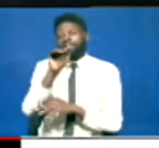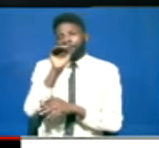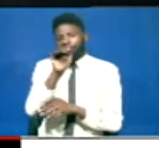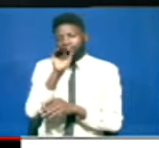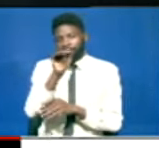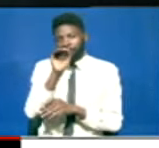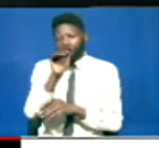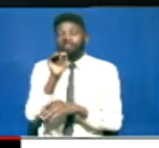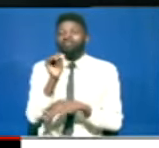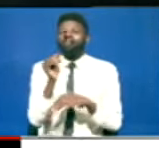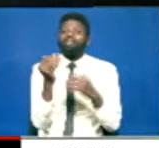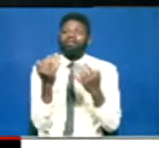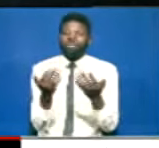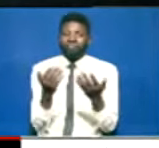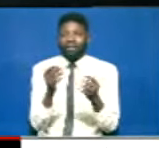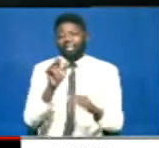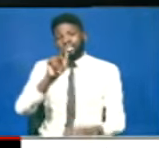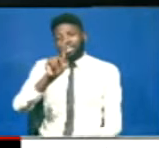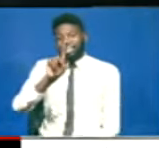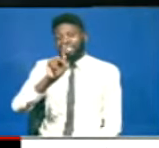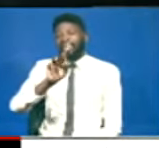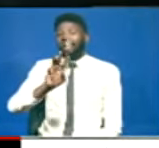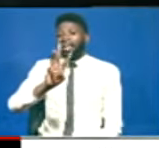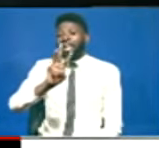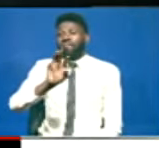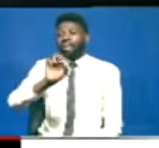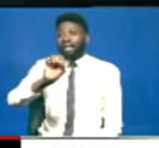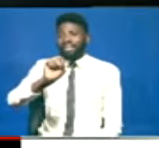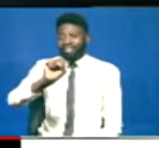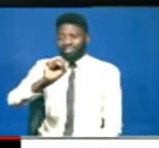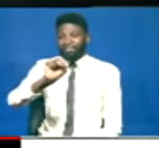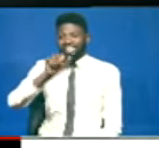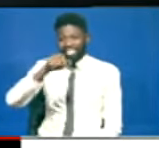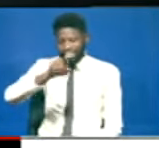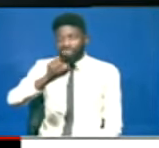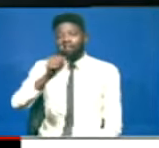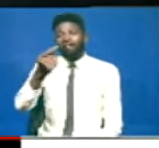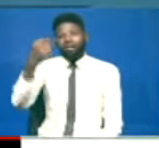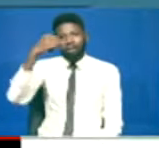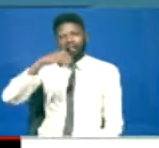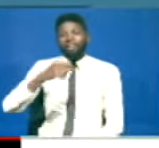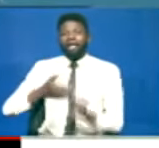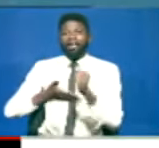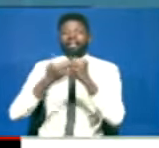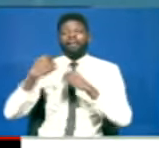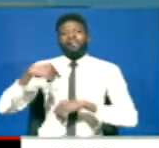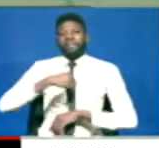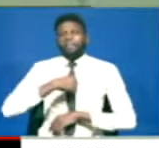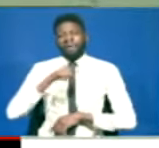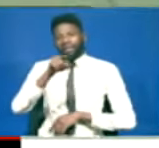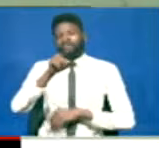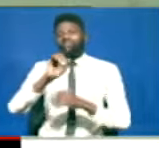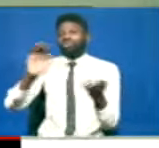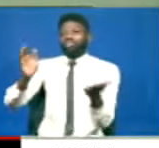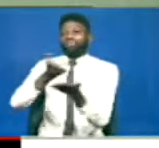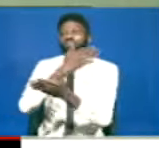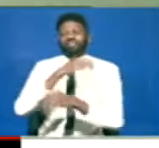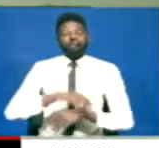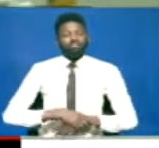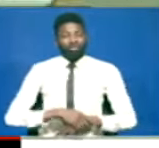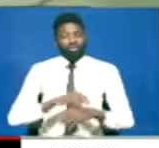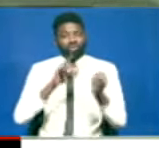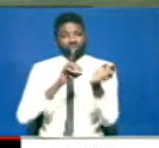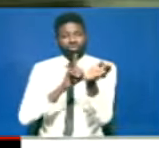Sani Goba, KWS, Akuja Kutuatu Dore Vitu. Dr. Chumba, who works at